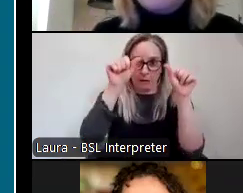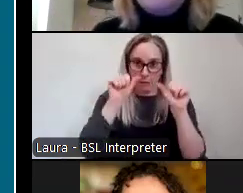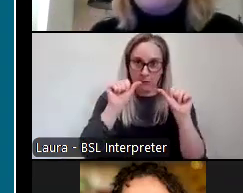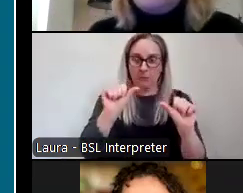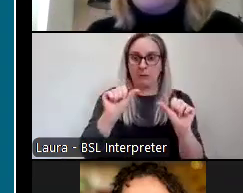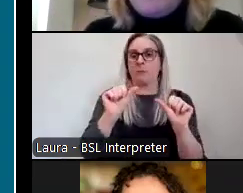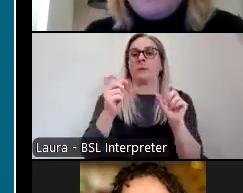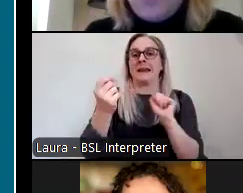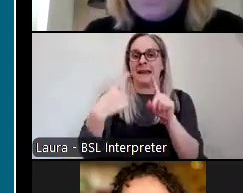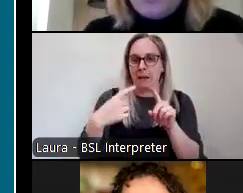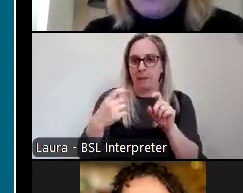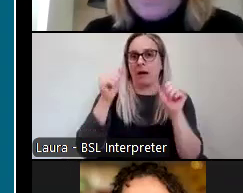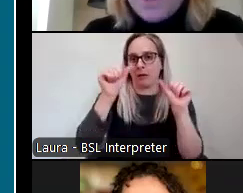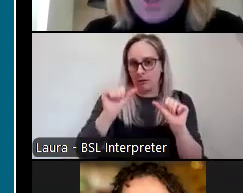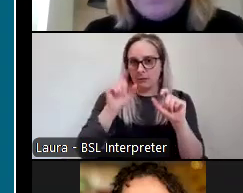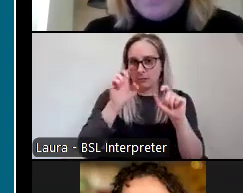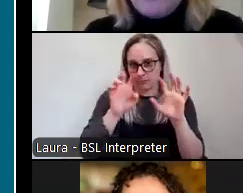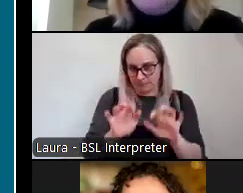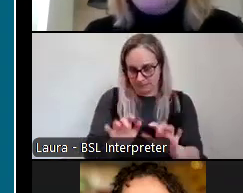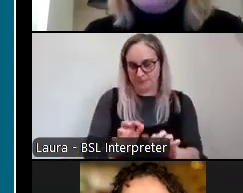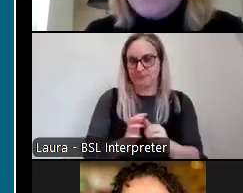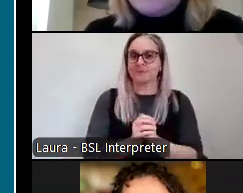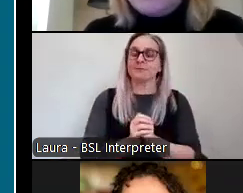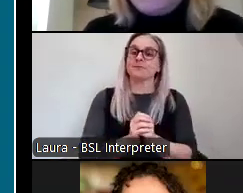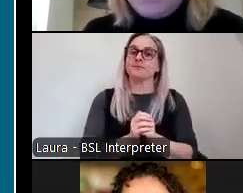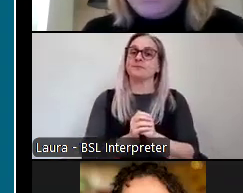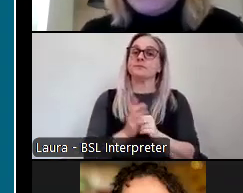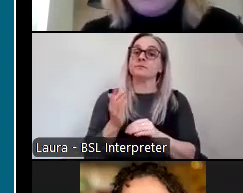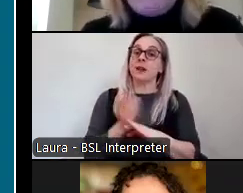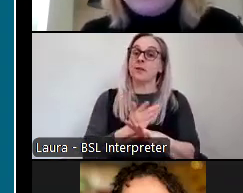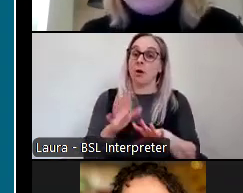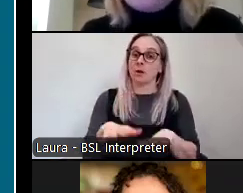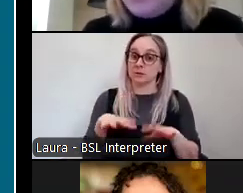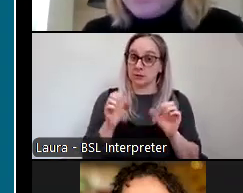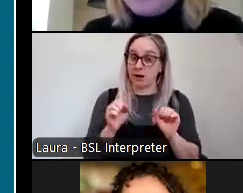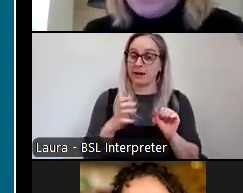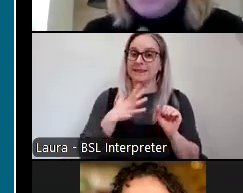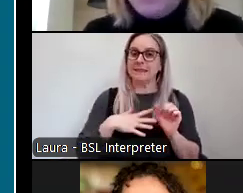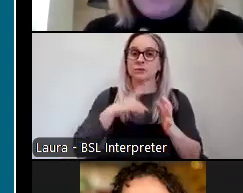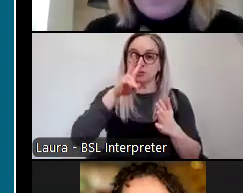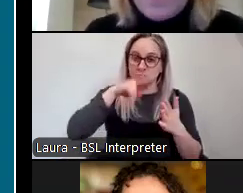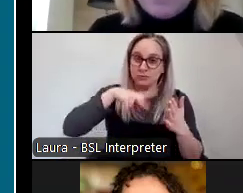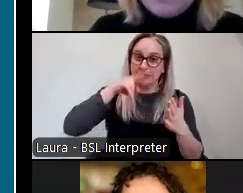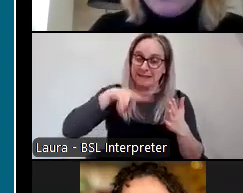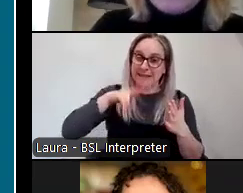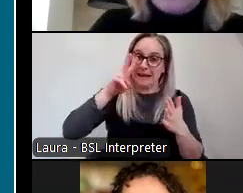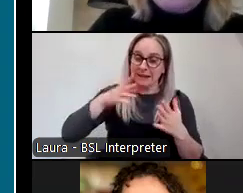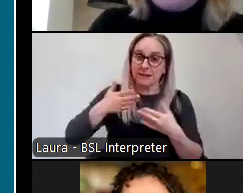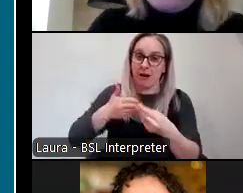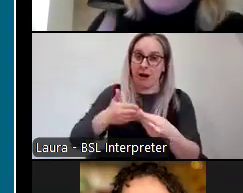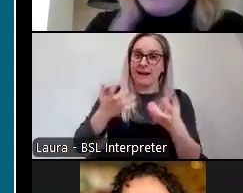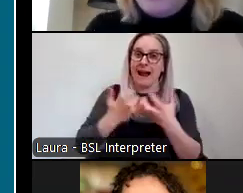in. Before you get going, though, you really do need to read and digest our guide for